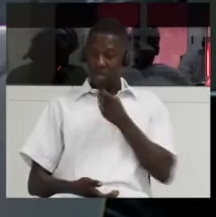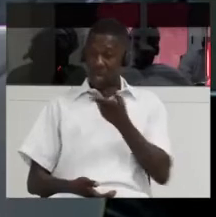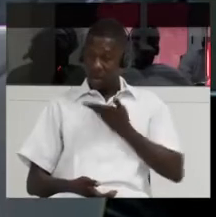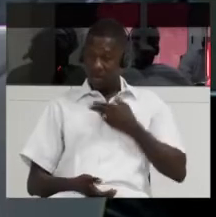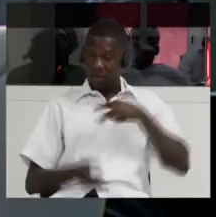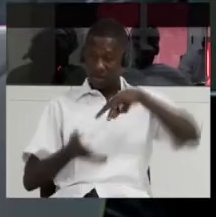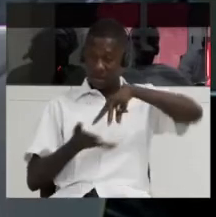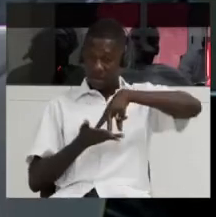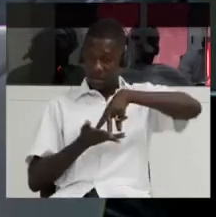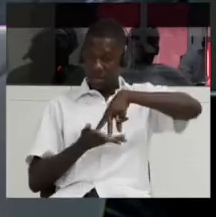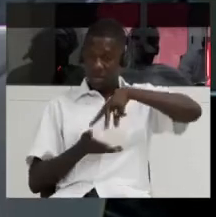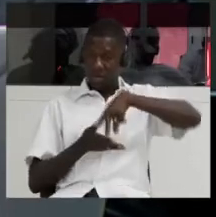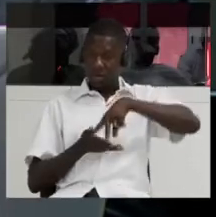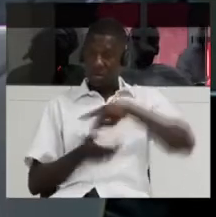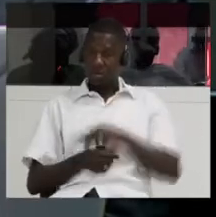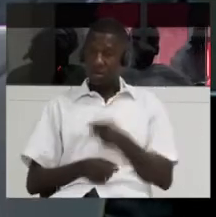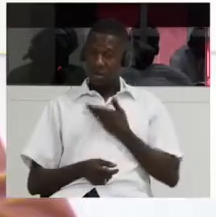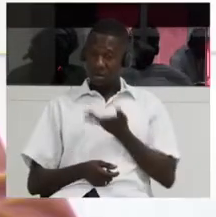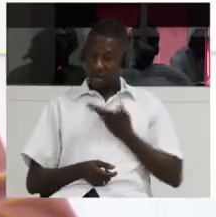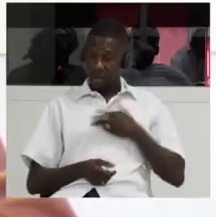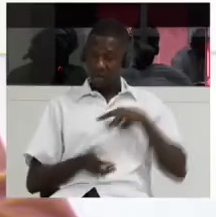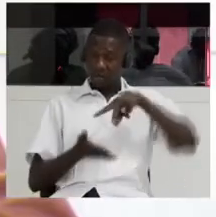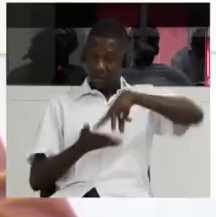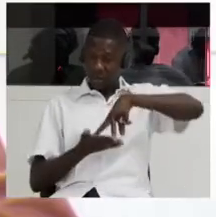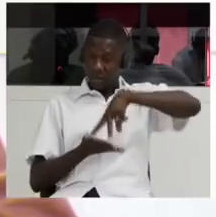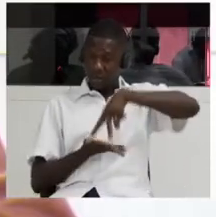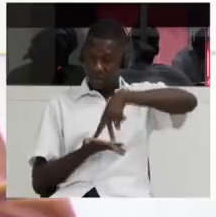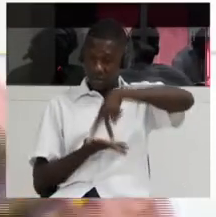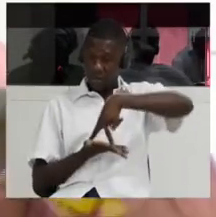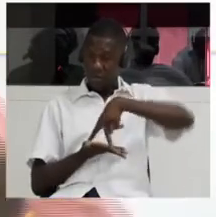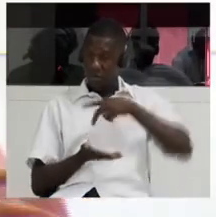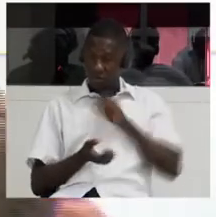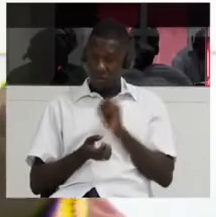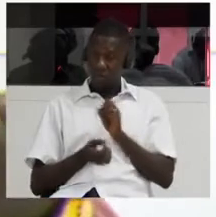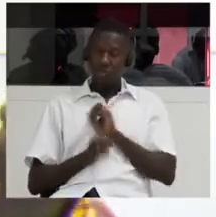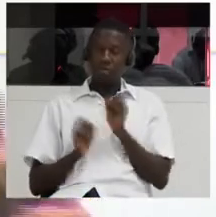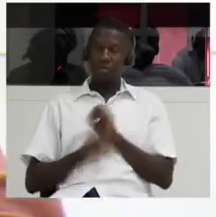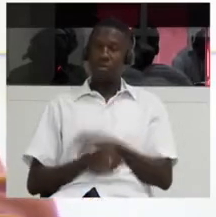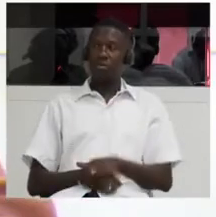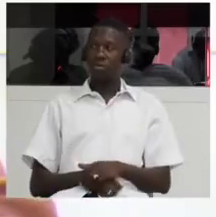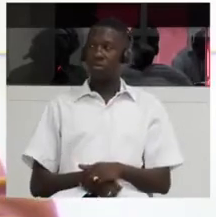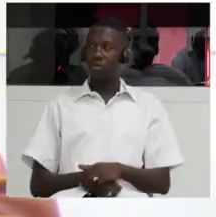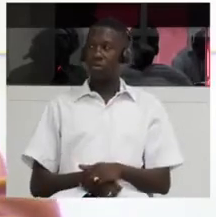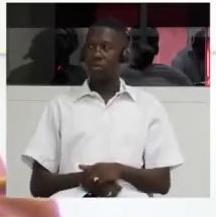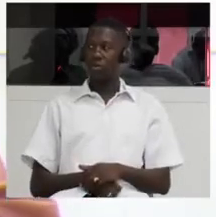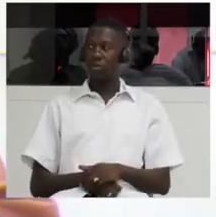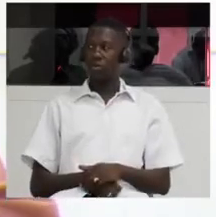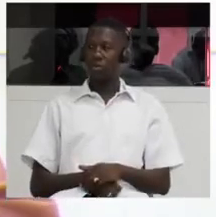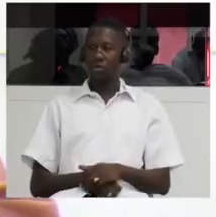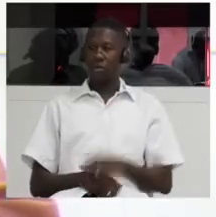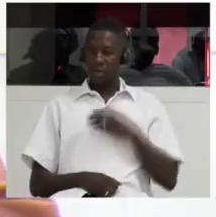Did you have the tripod mounted or you didn't? No. So you just carried it like a normal gun? It is bendable. You can bend